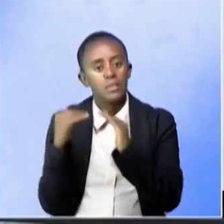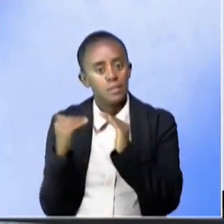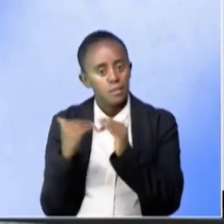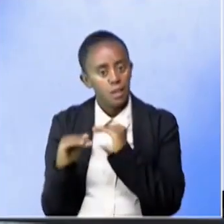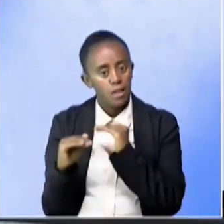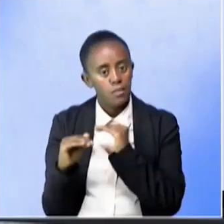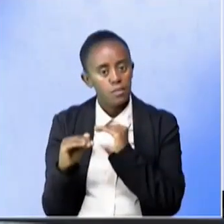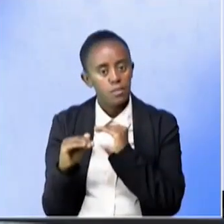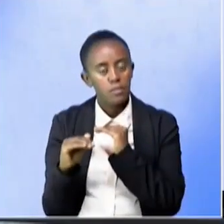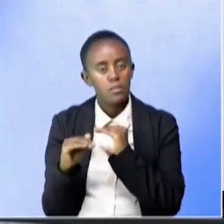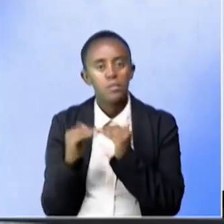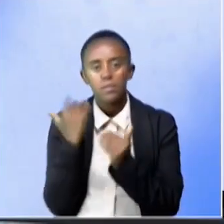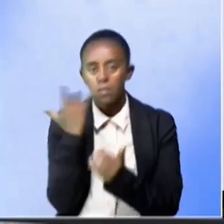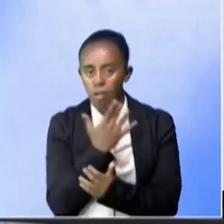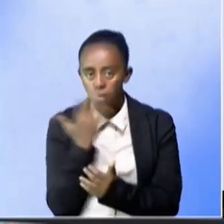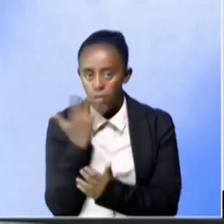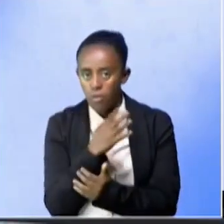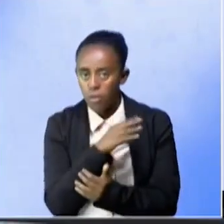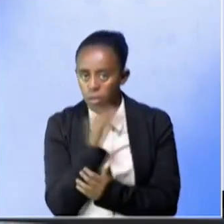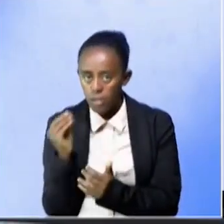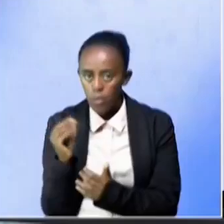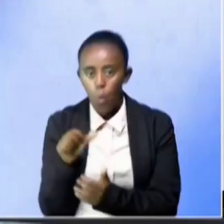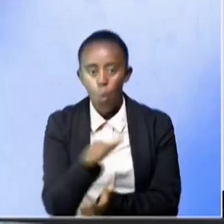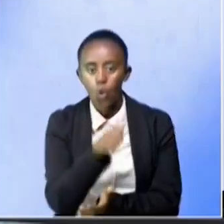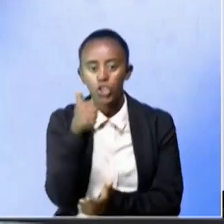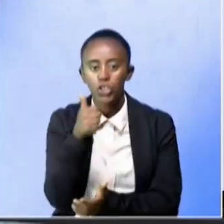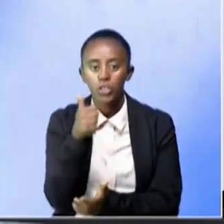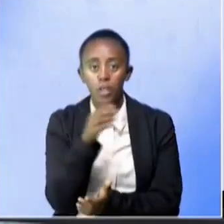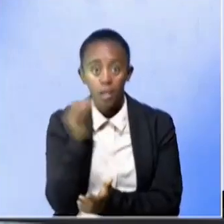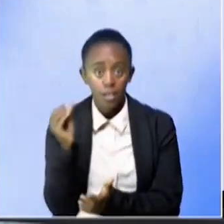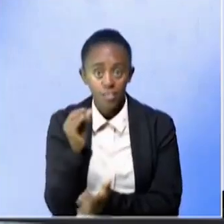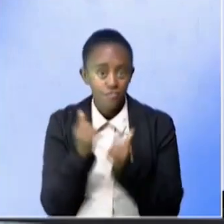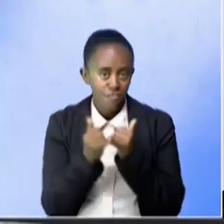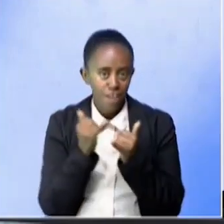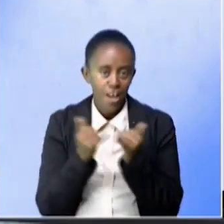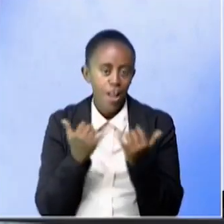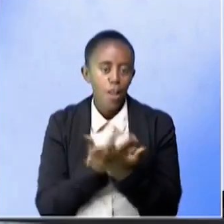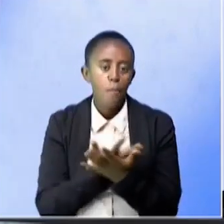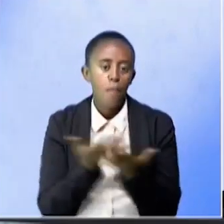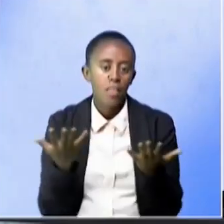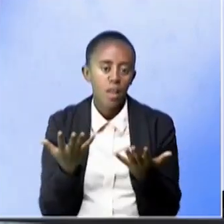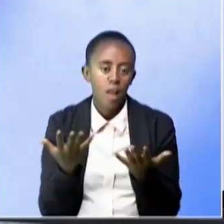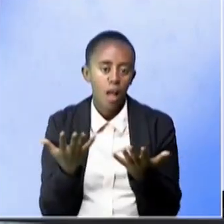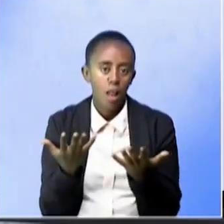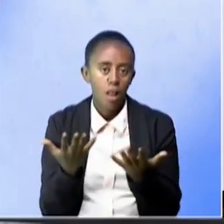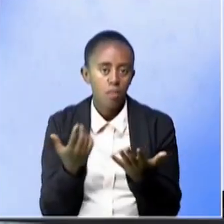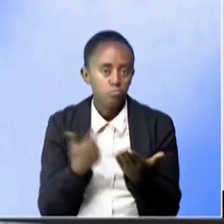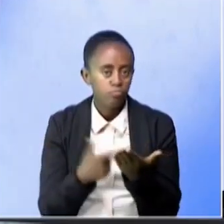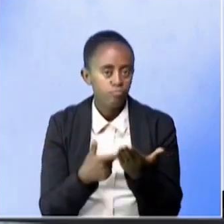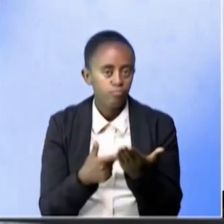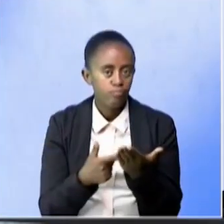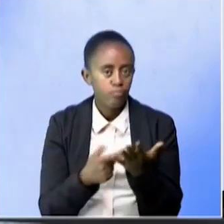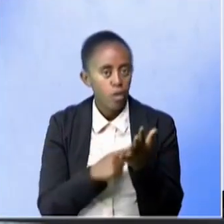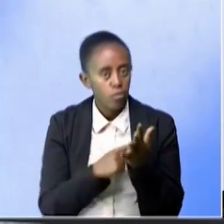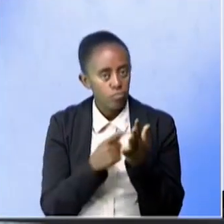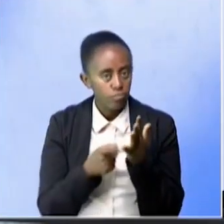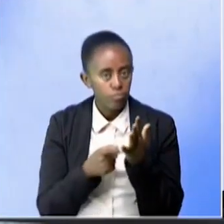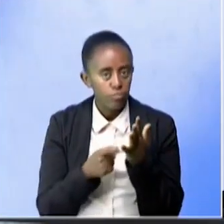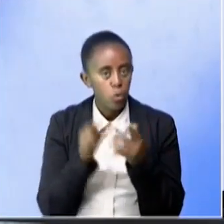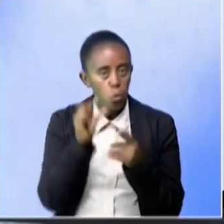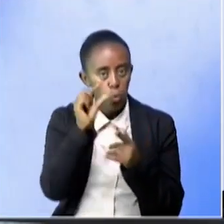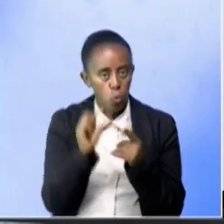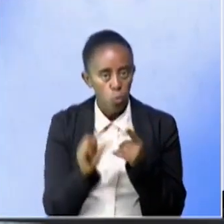size, color, and origin, finally that is material. If you come across this kind of words in a